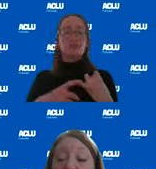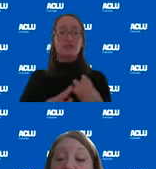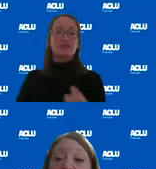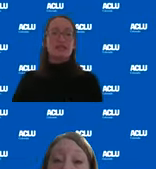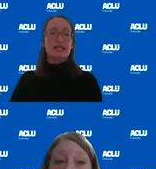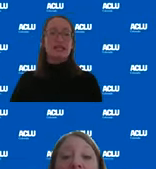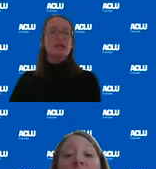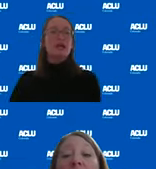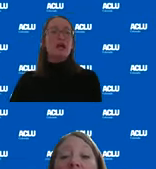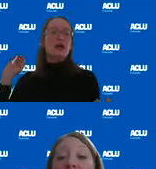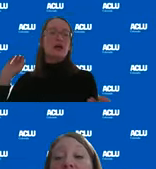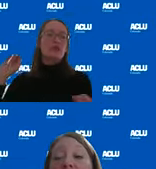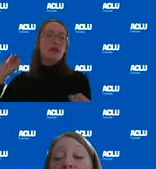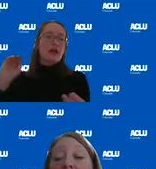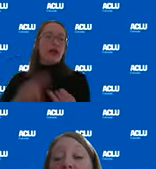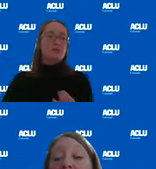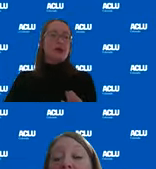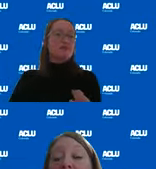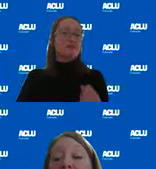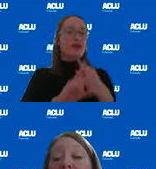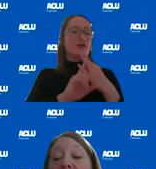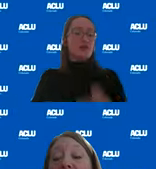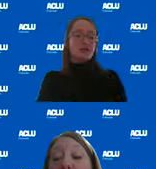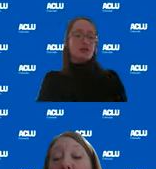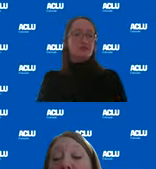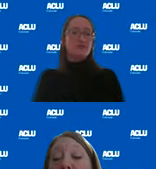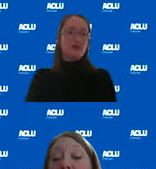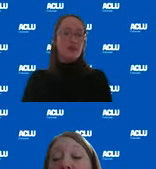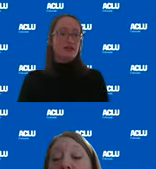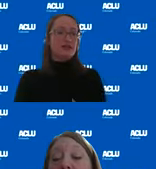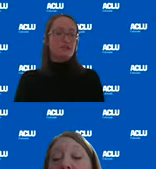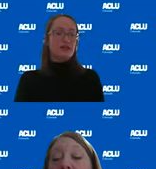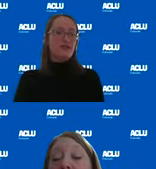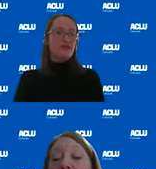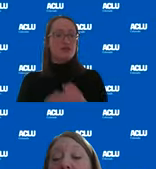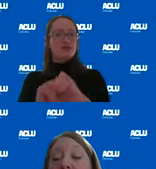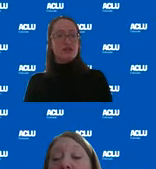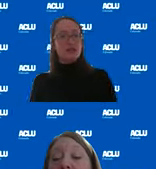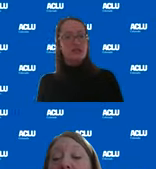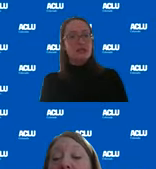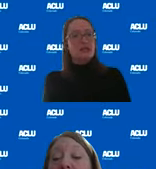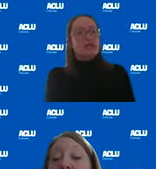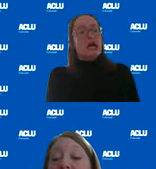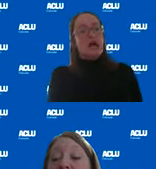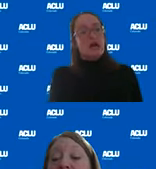a specific state. Have people advocate for no excuse absentee voting and same day voter registration.